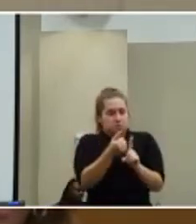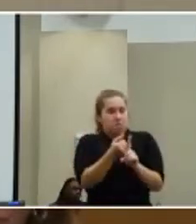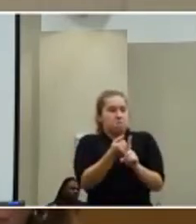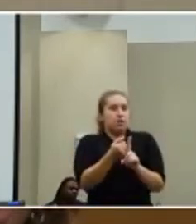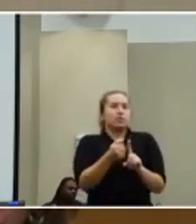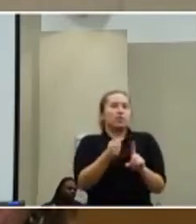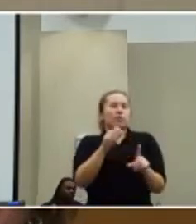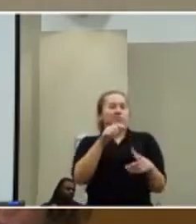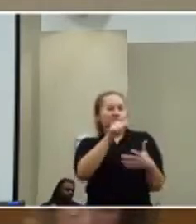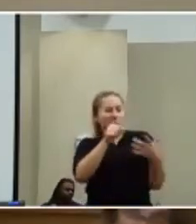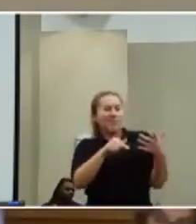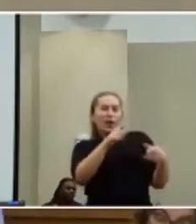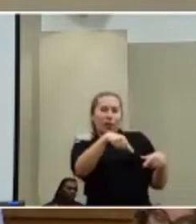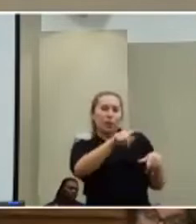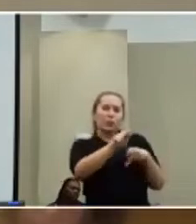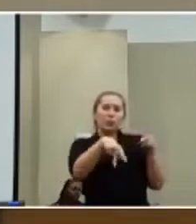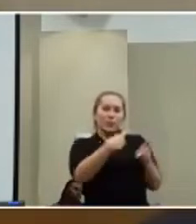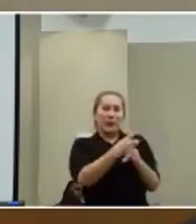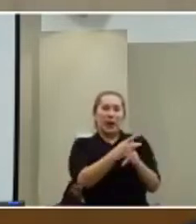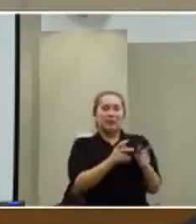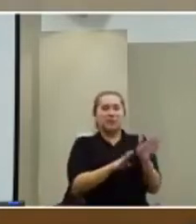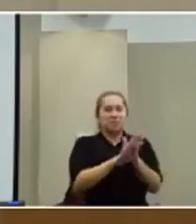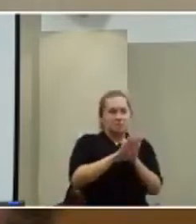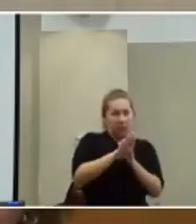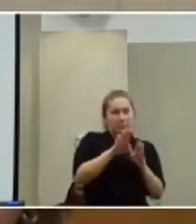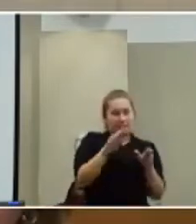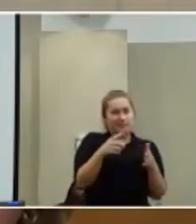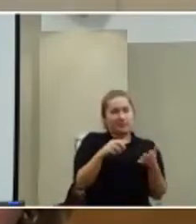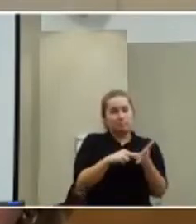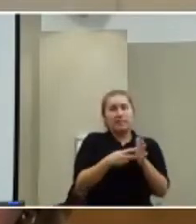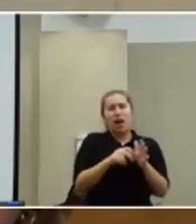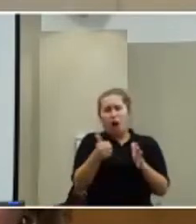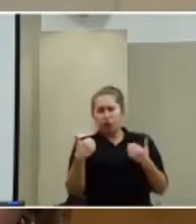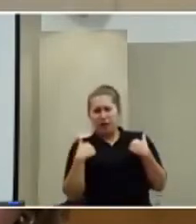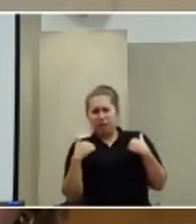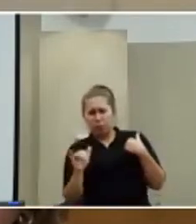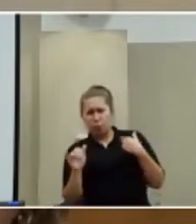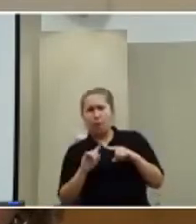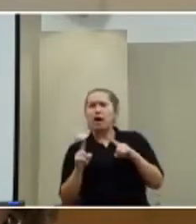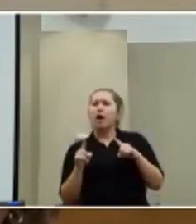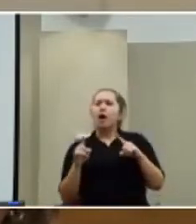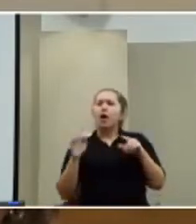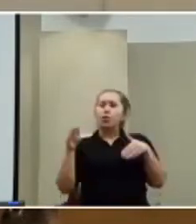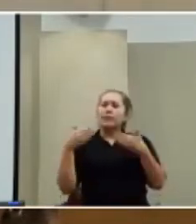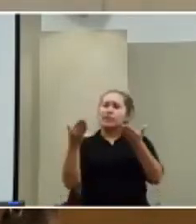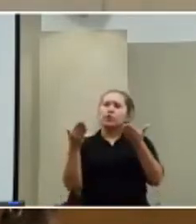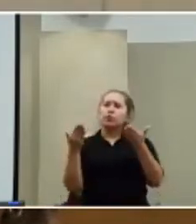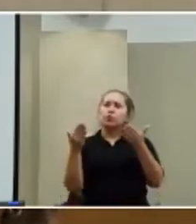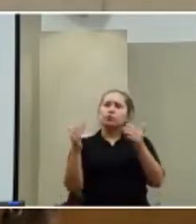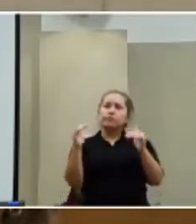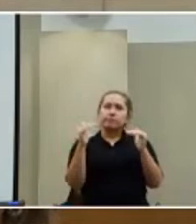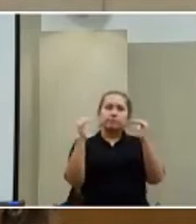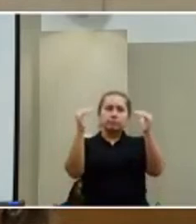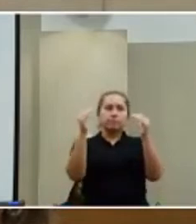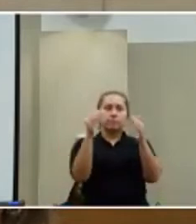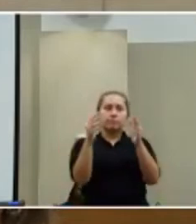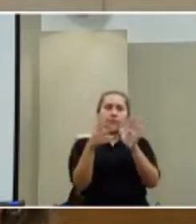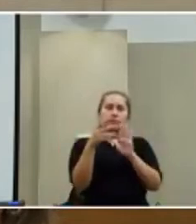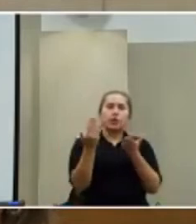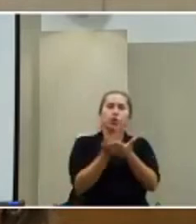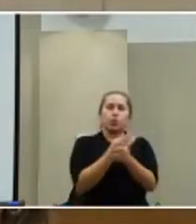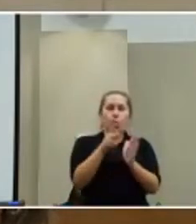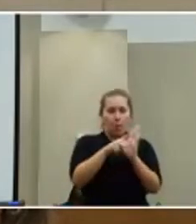the kinds of things that we're talking about. There are others as well, but we issued an advance notice of proposed rulemaking.